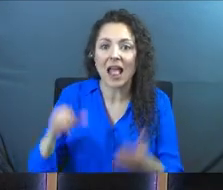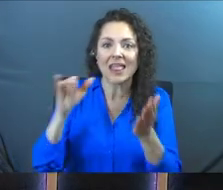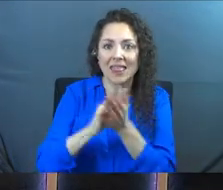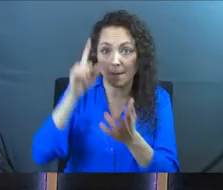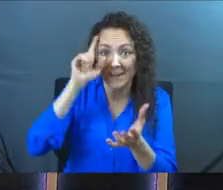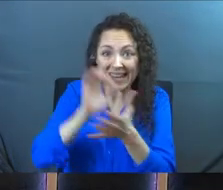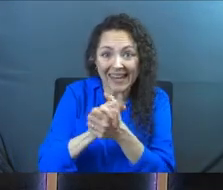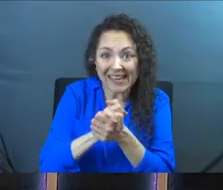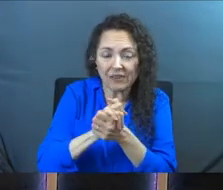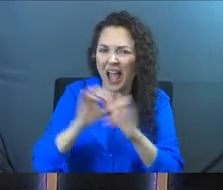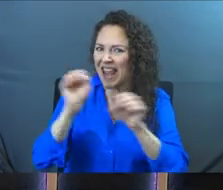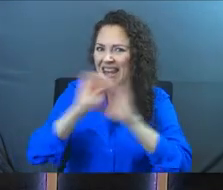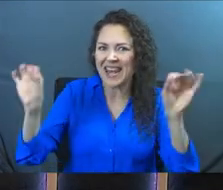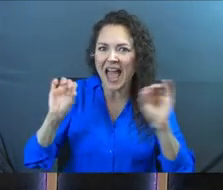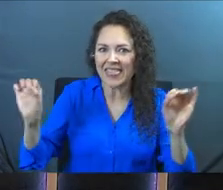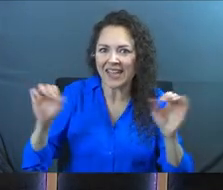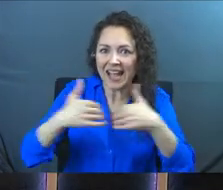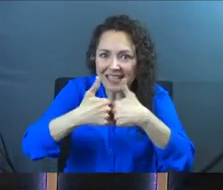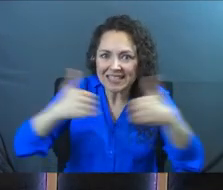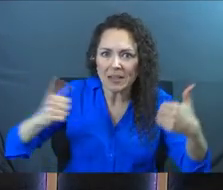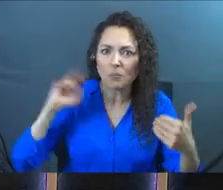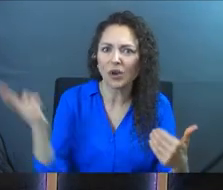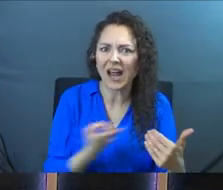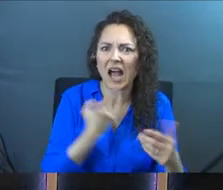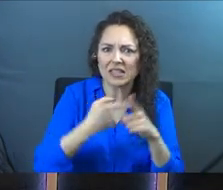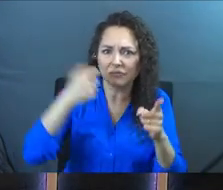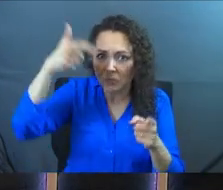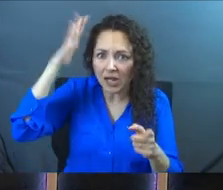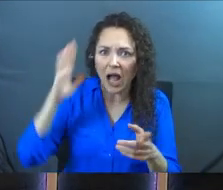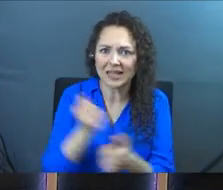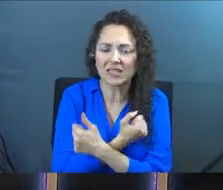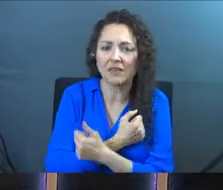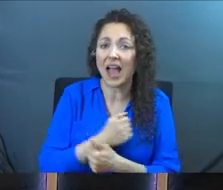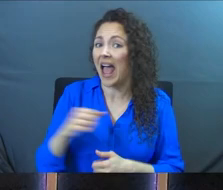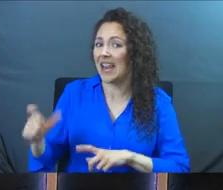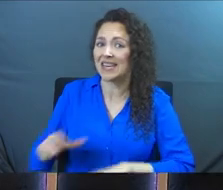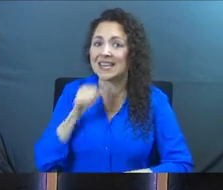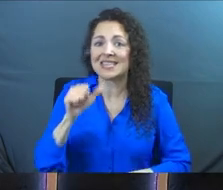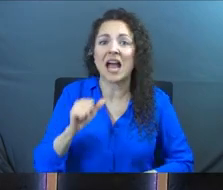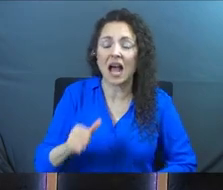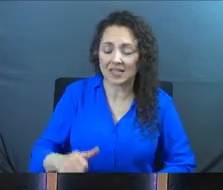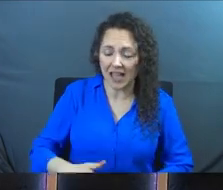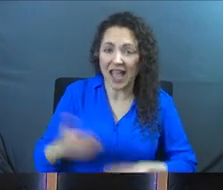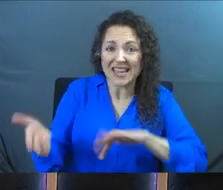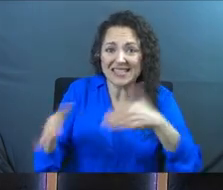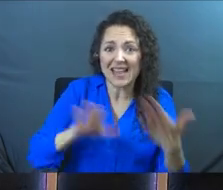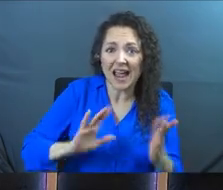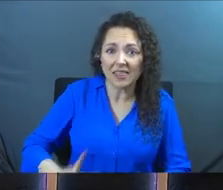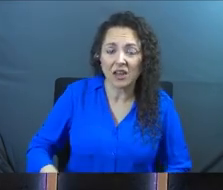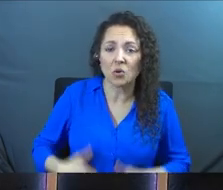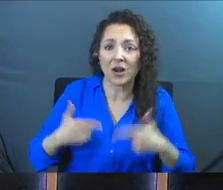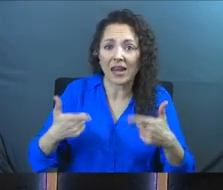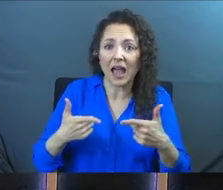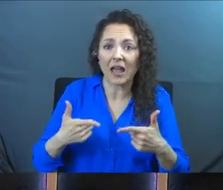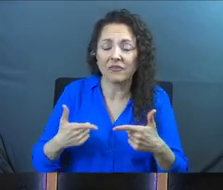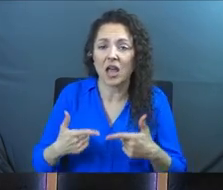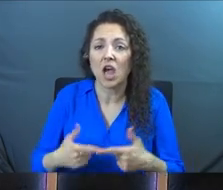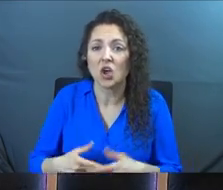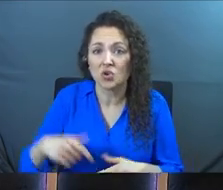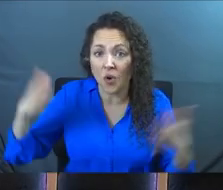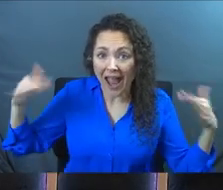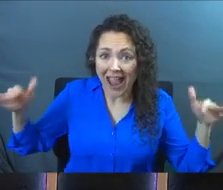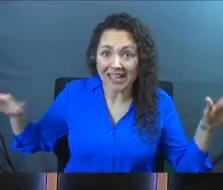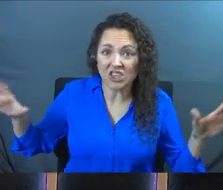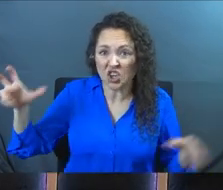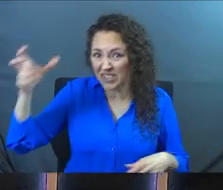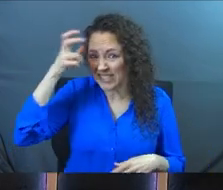that nothing can ever separate us from God's love. Neither death nor life, neither angels nor demons, neither our fears for today nor our